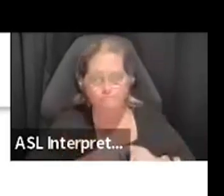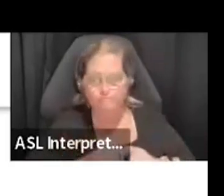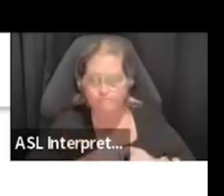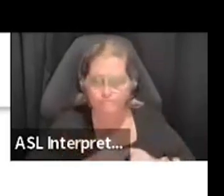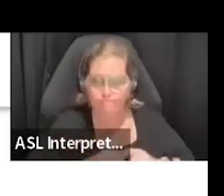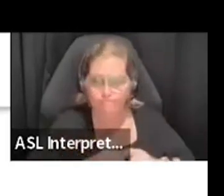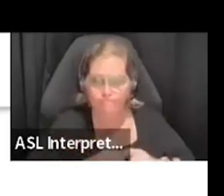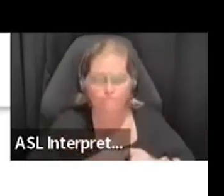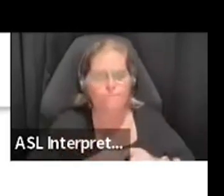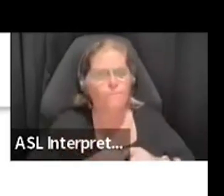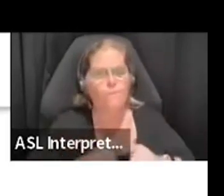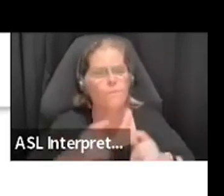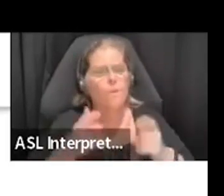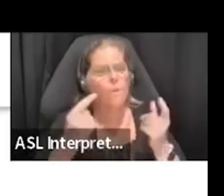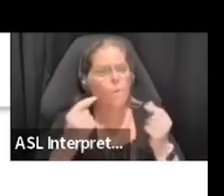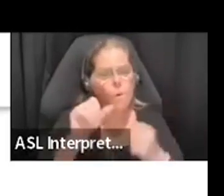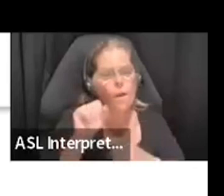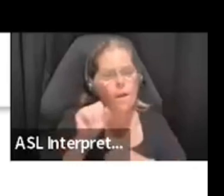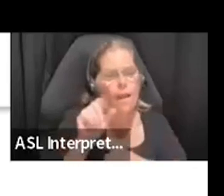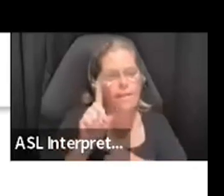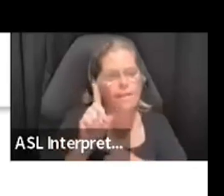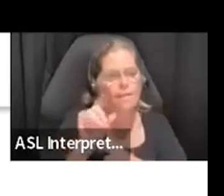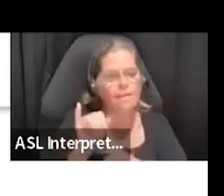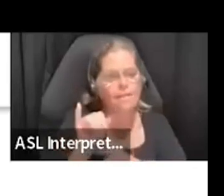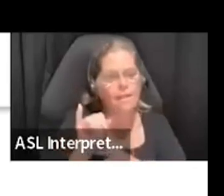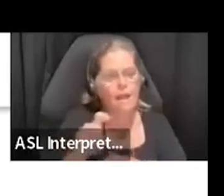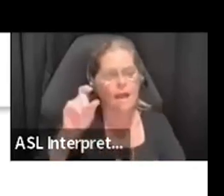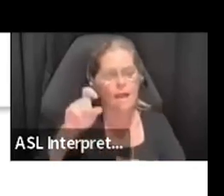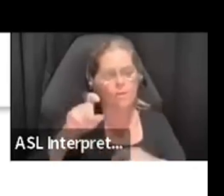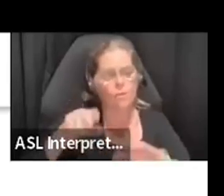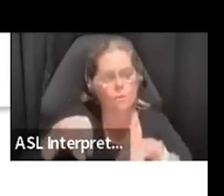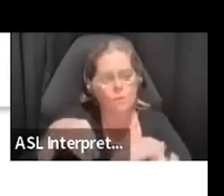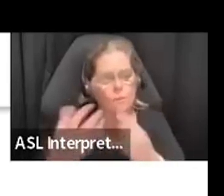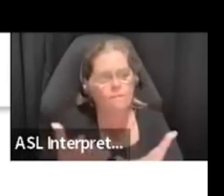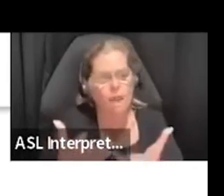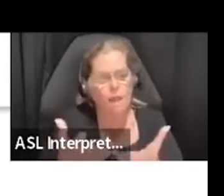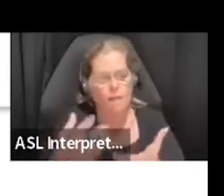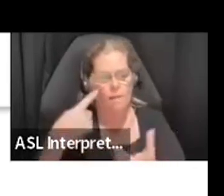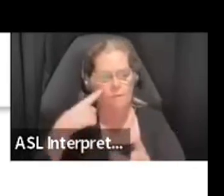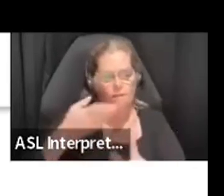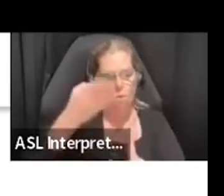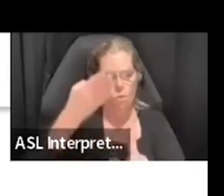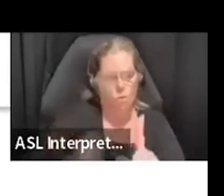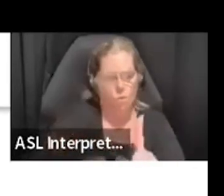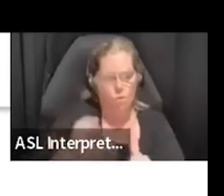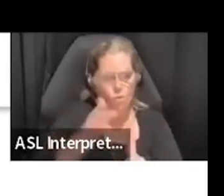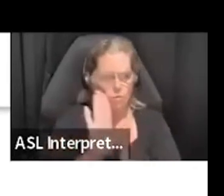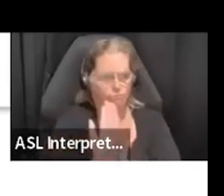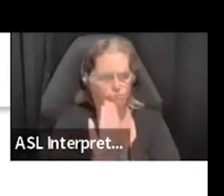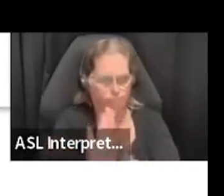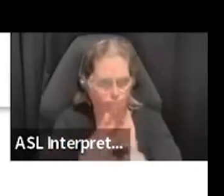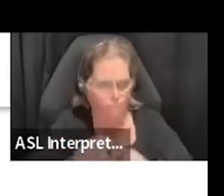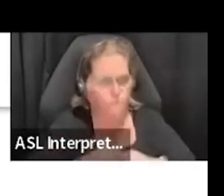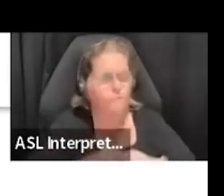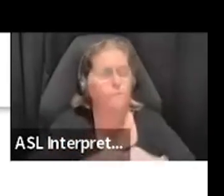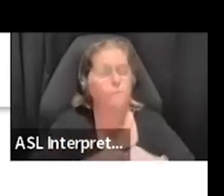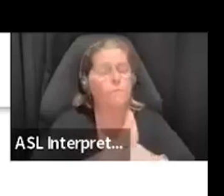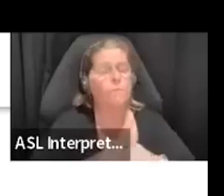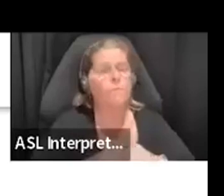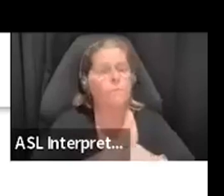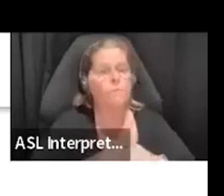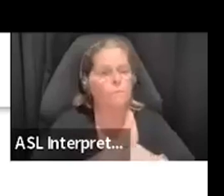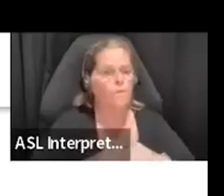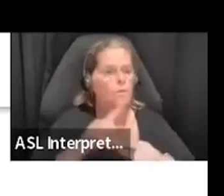determining what specially designed instruction is supposed to be provided to an individual student. So the question from Ms.